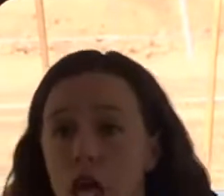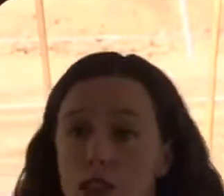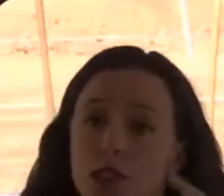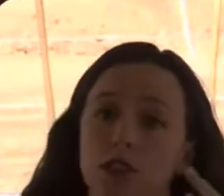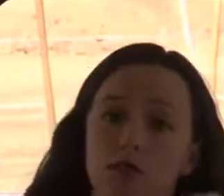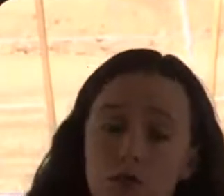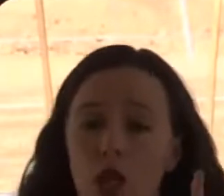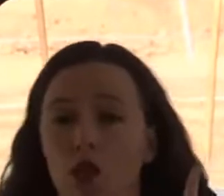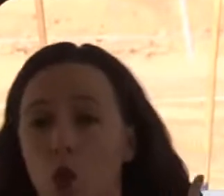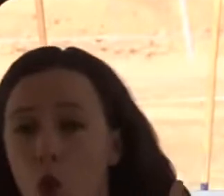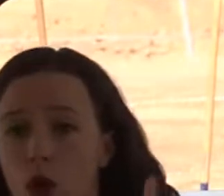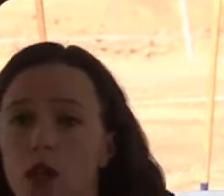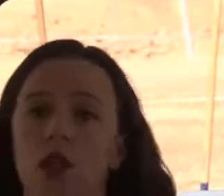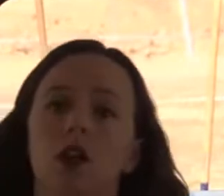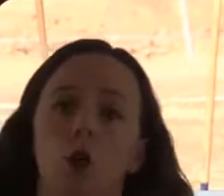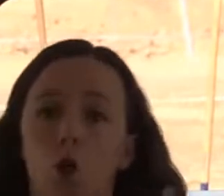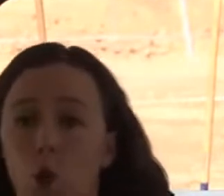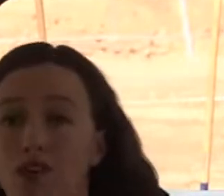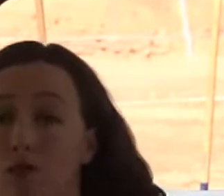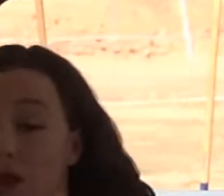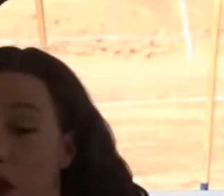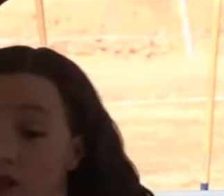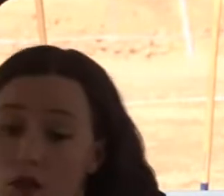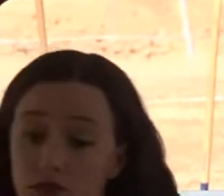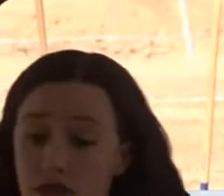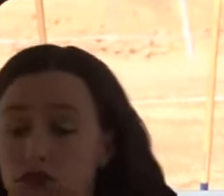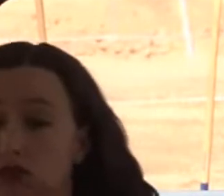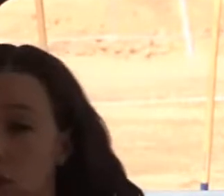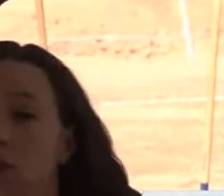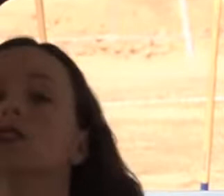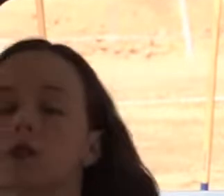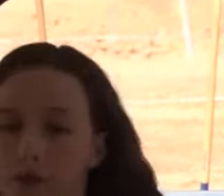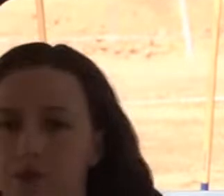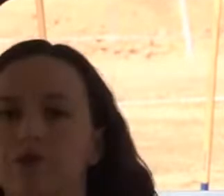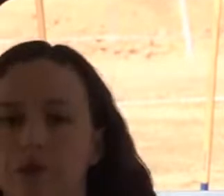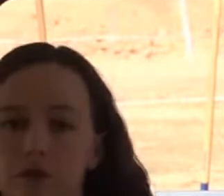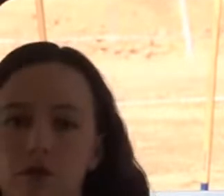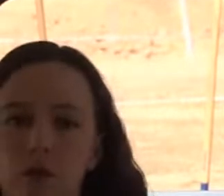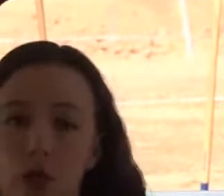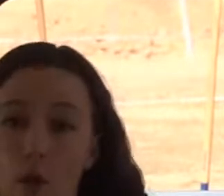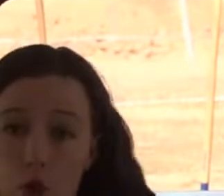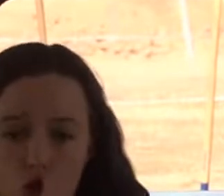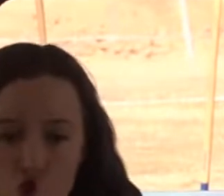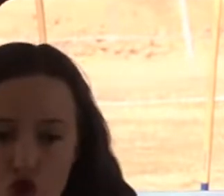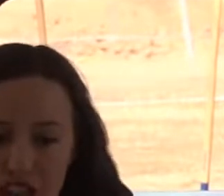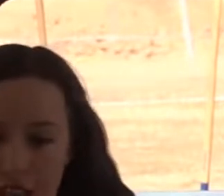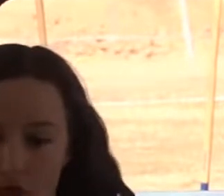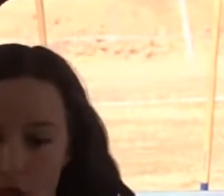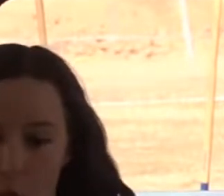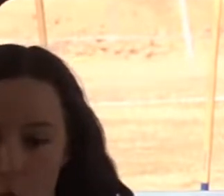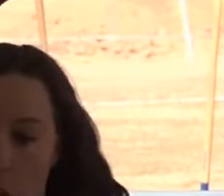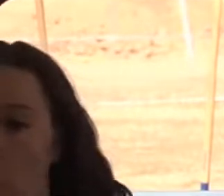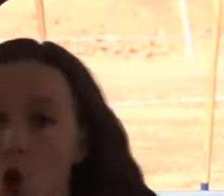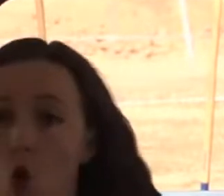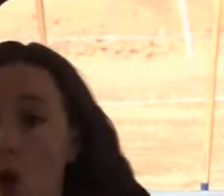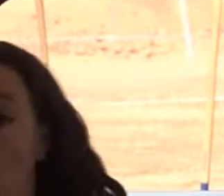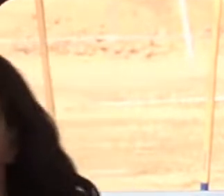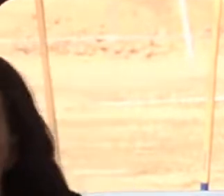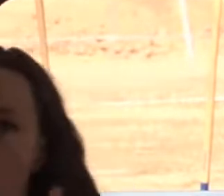spaces, locations, adjacencies. Took a lot to make sure that things were where they wanted to be and where they needed to